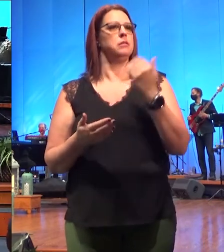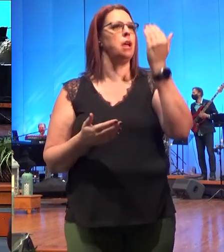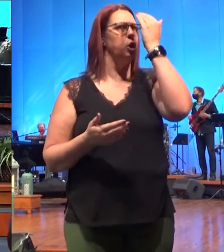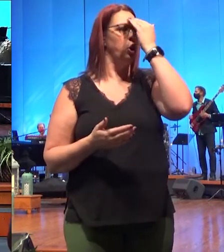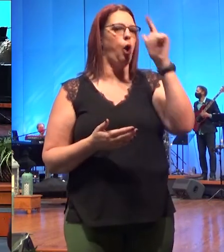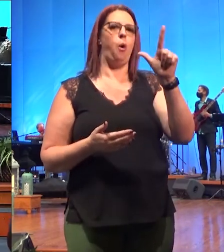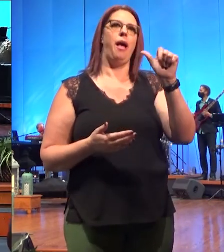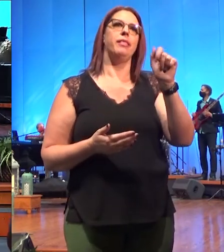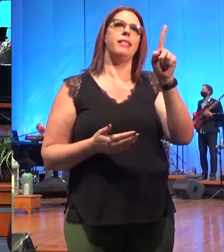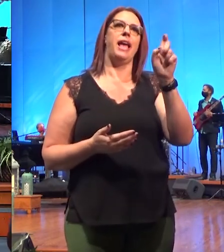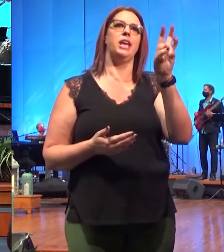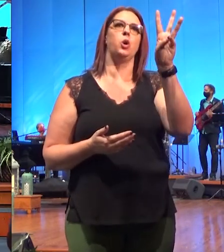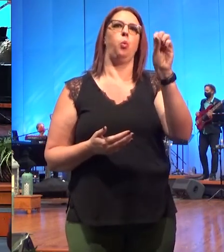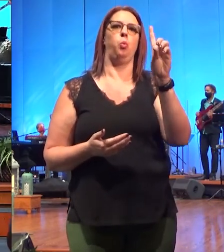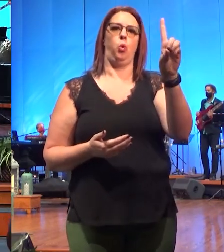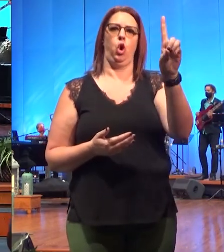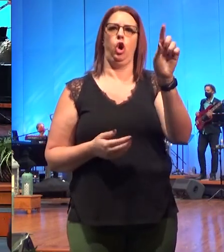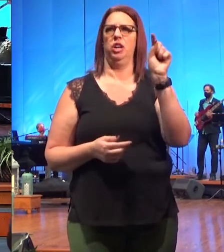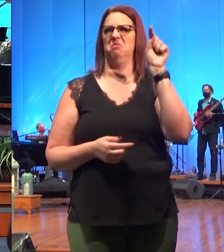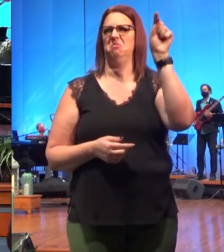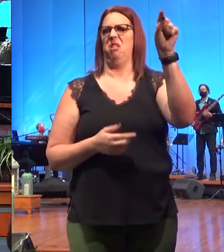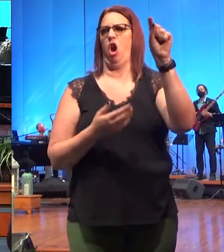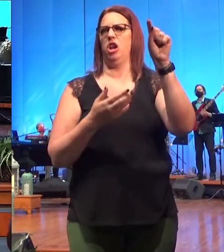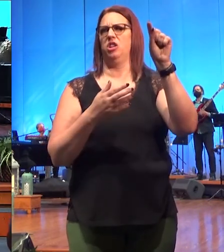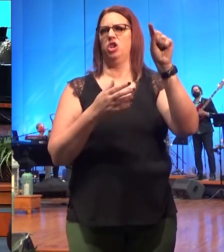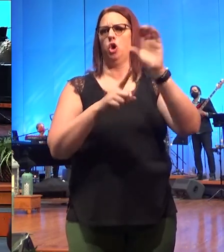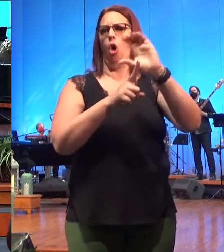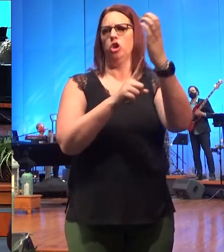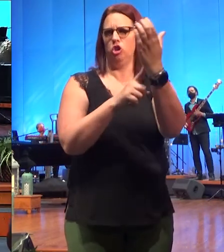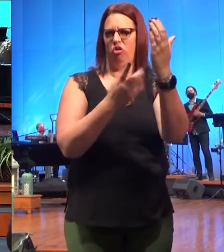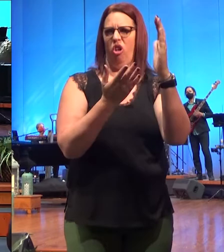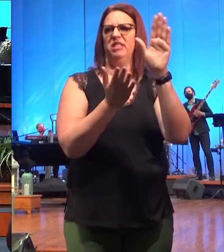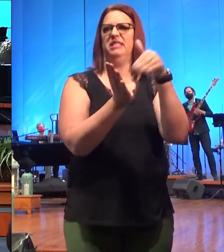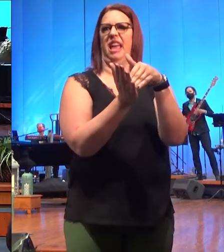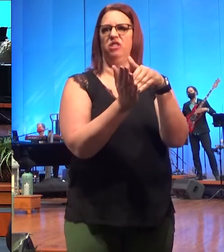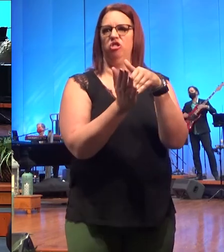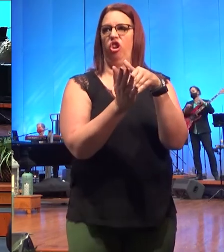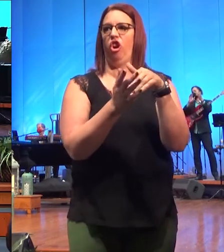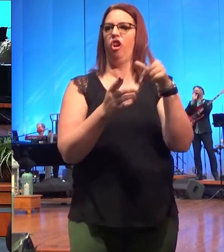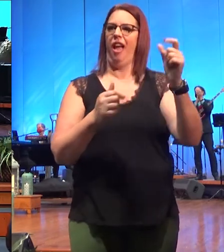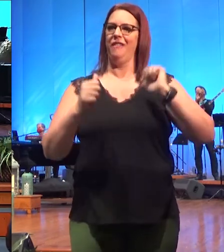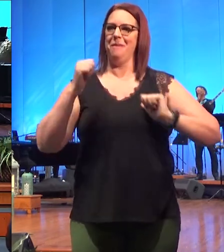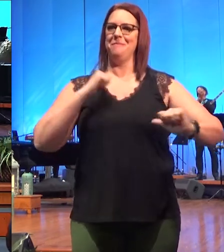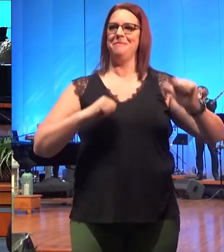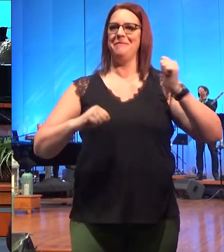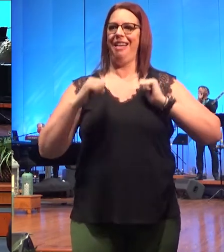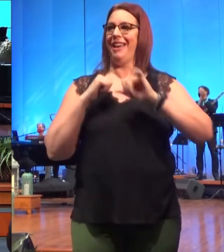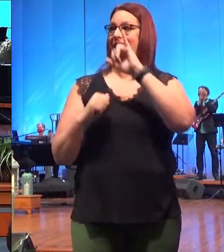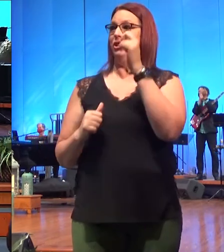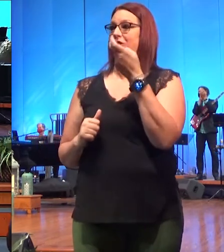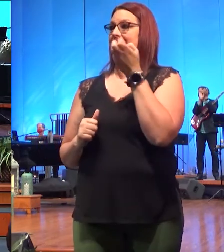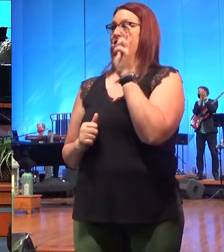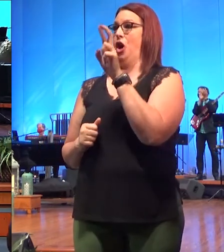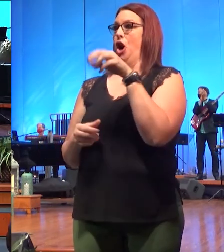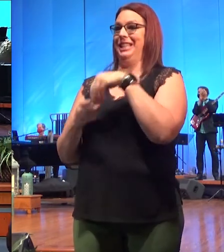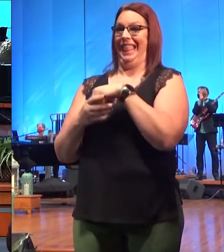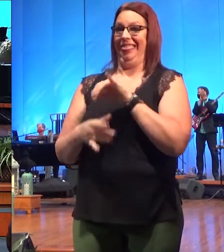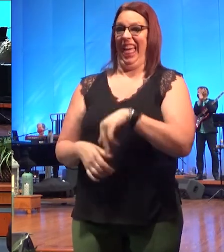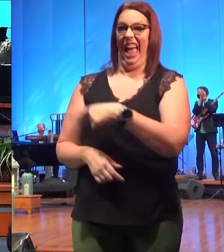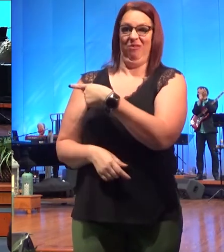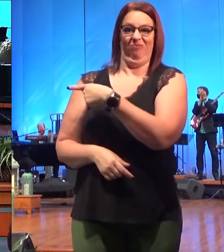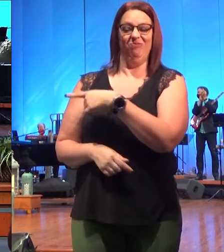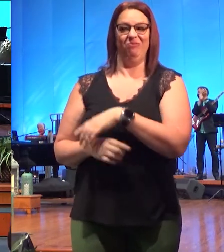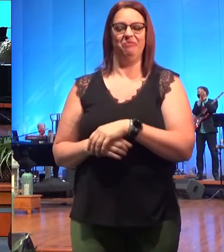Cultural Center, the Drowsy Chaperone is opening, and Jennifer Burnett is in it. Yes.